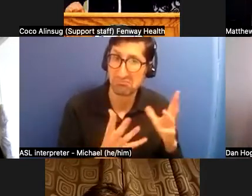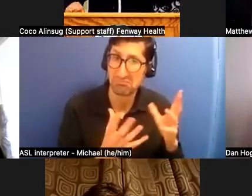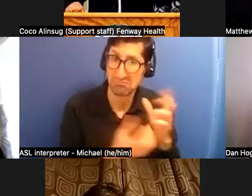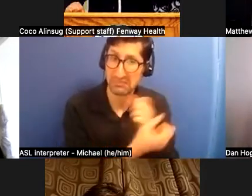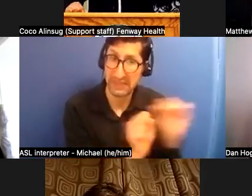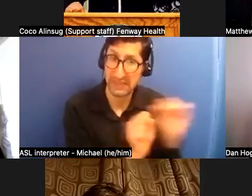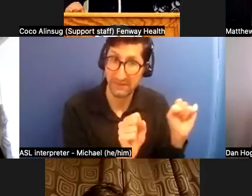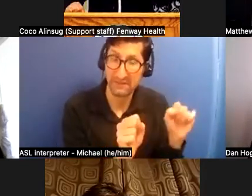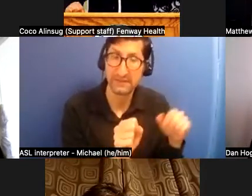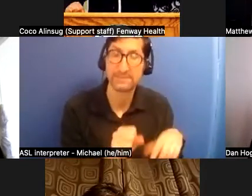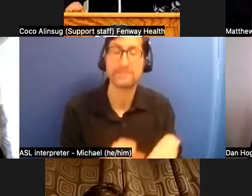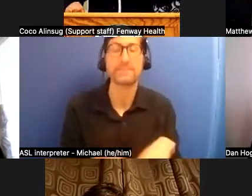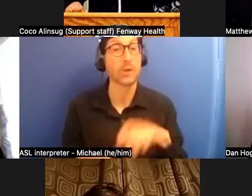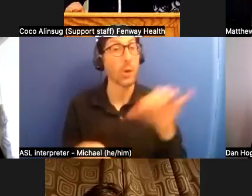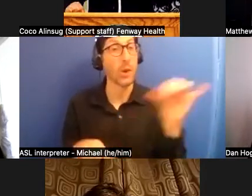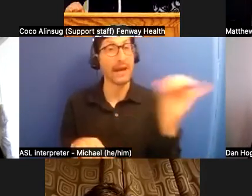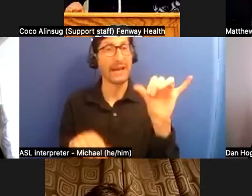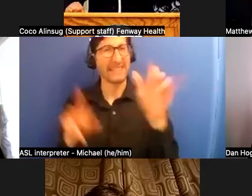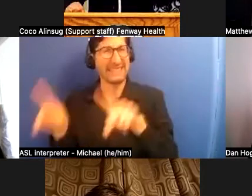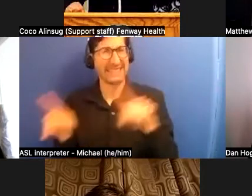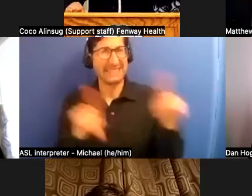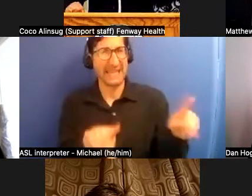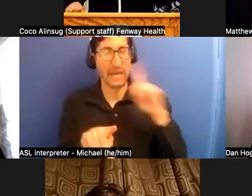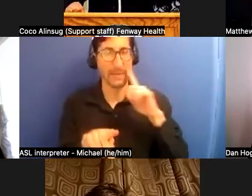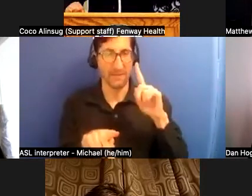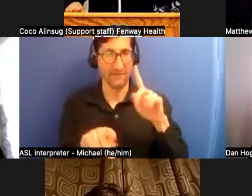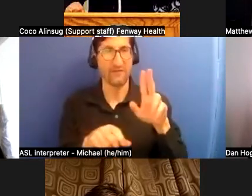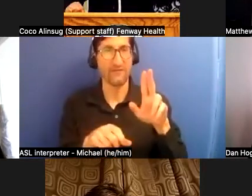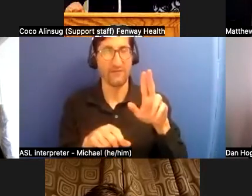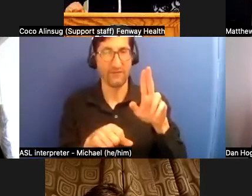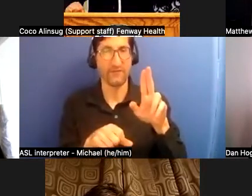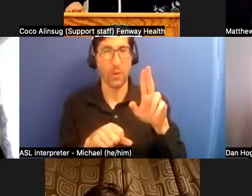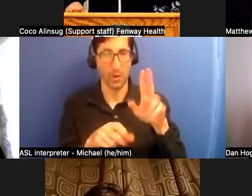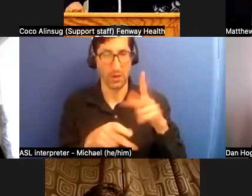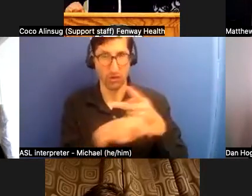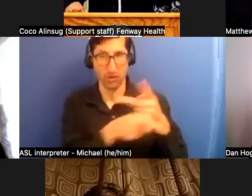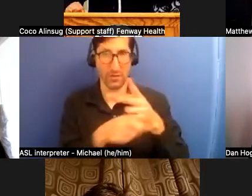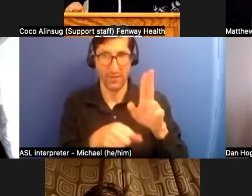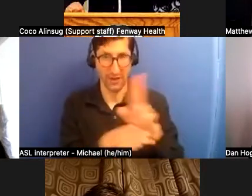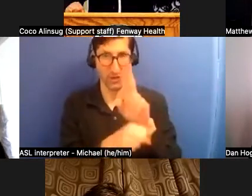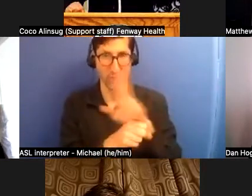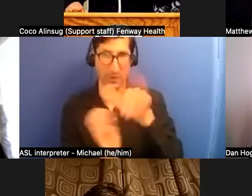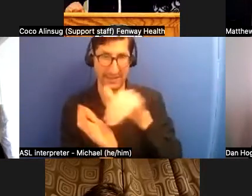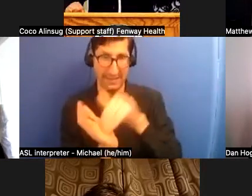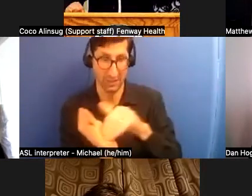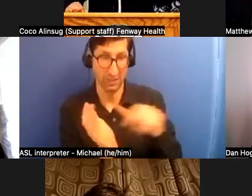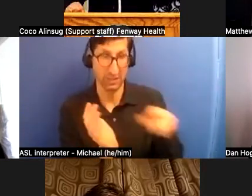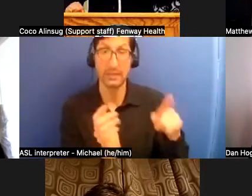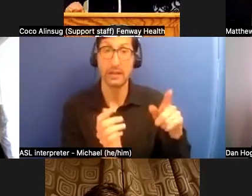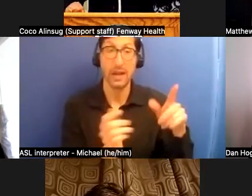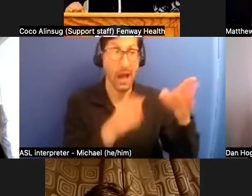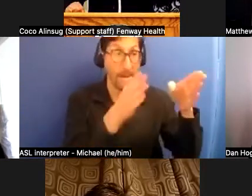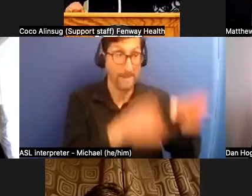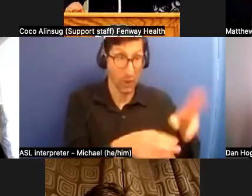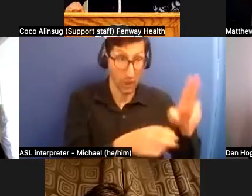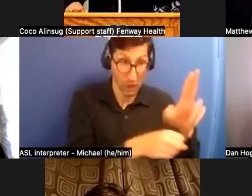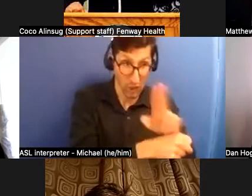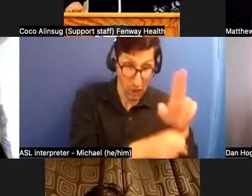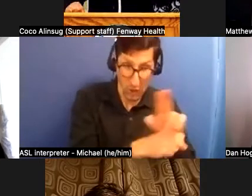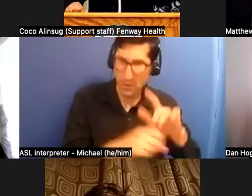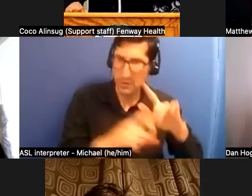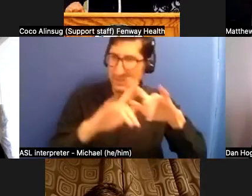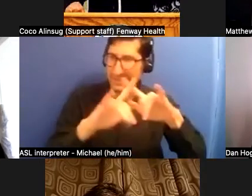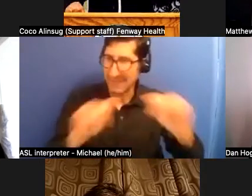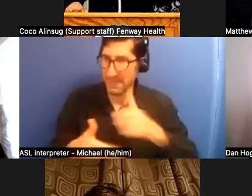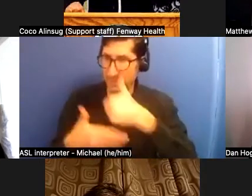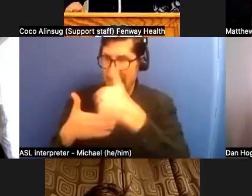working alongside like other people that they know. And so like, not only like does it give someone a chance to like feel